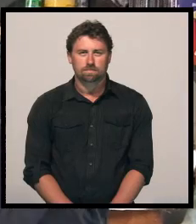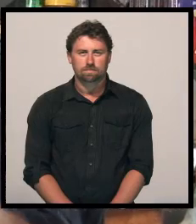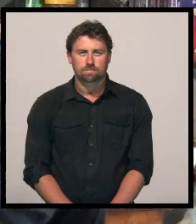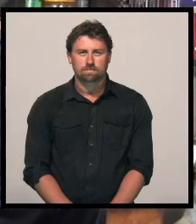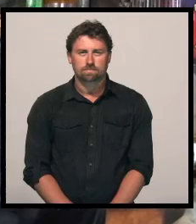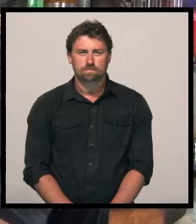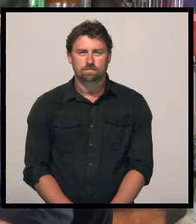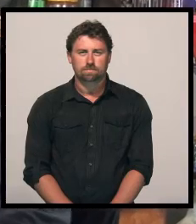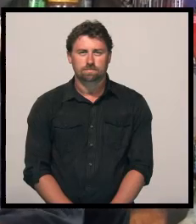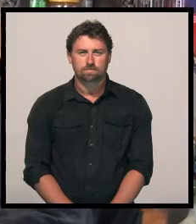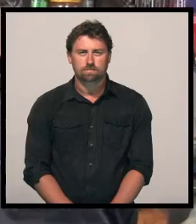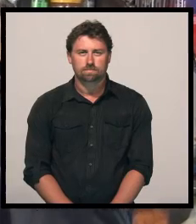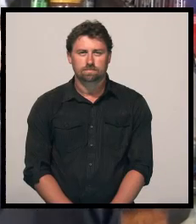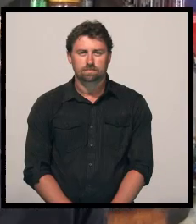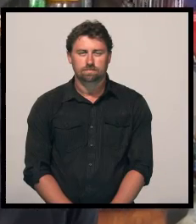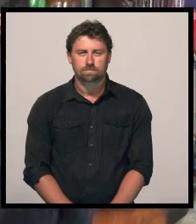Whoops.